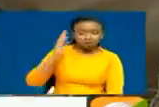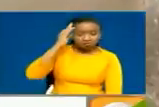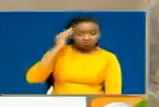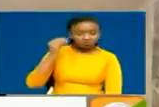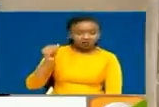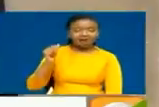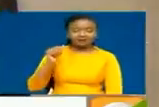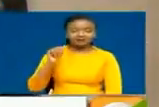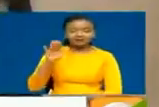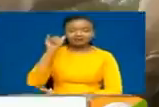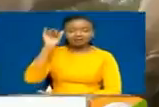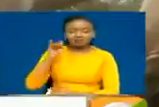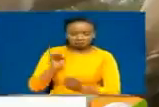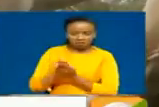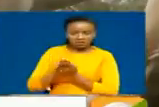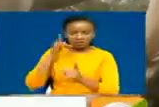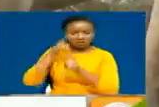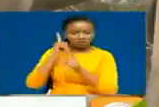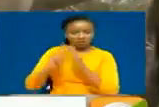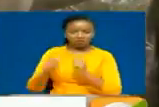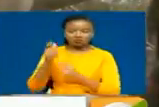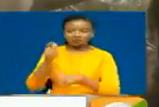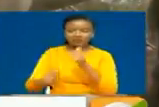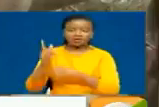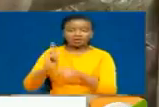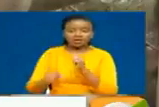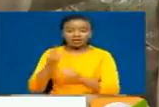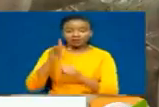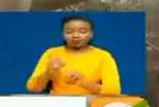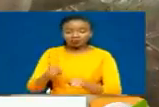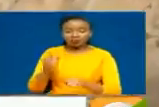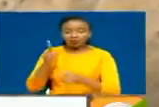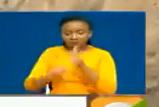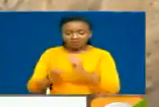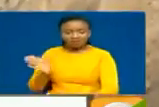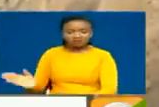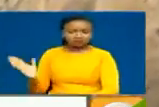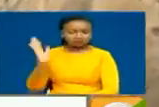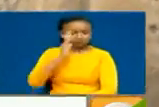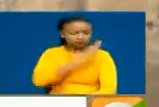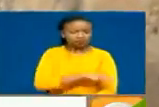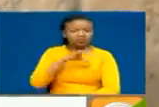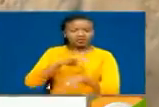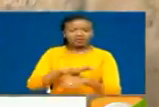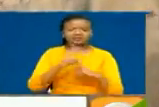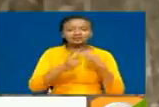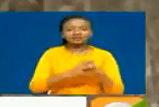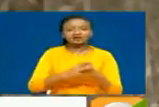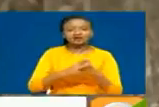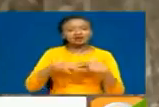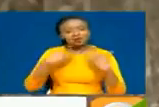camels, specifically kept for milk production. Kamu asubuhi na jioni unaweza pata lita kama lita 7 ama 8 kwa ngamia